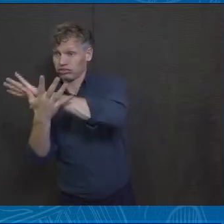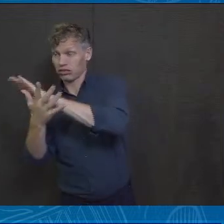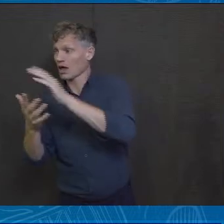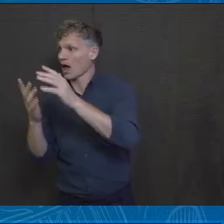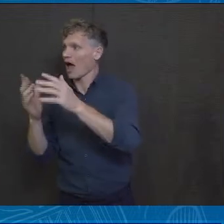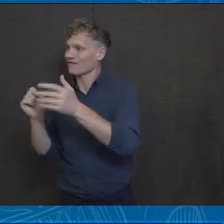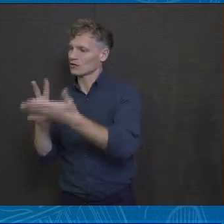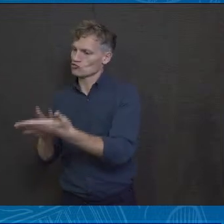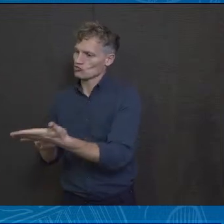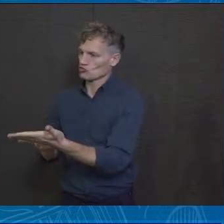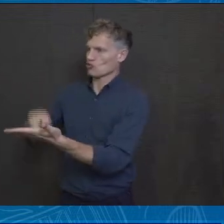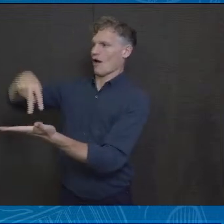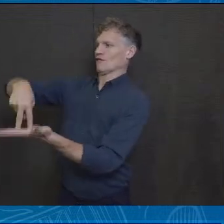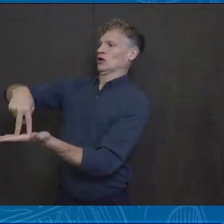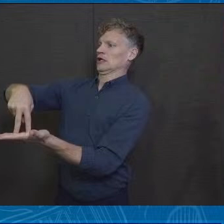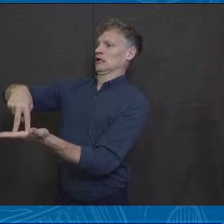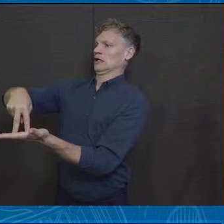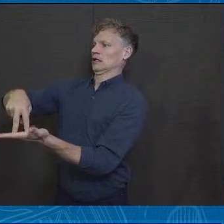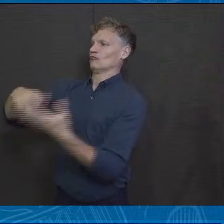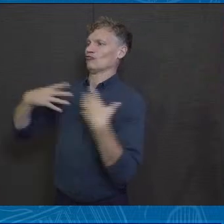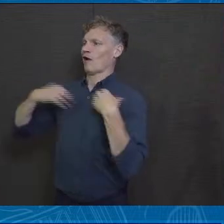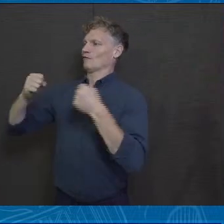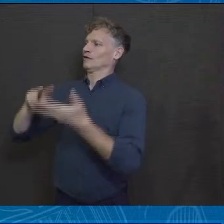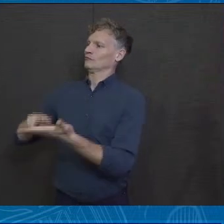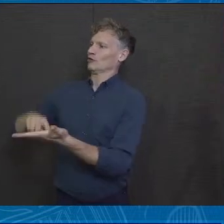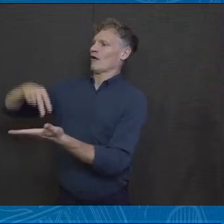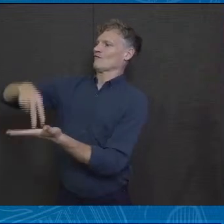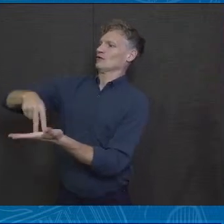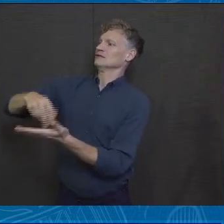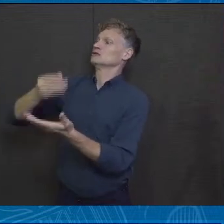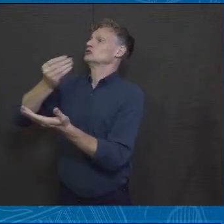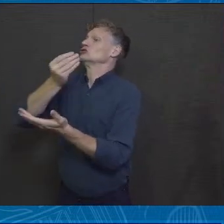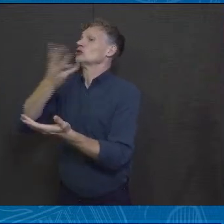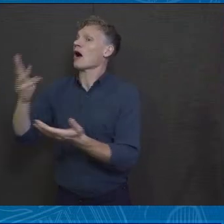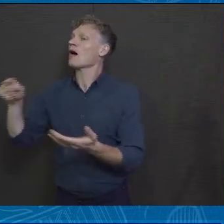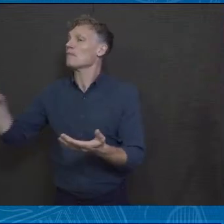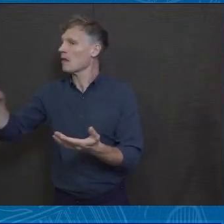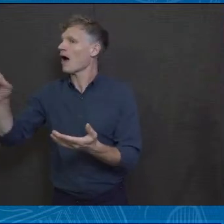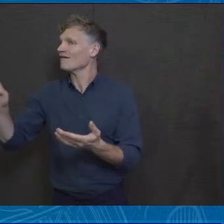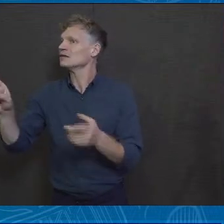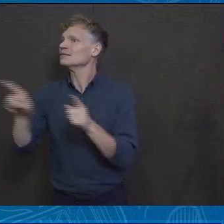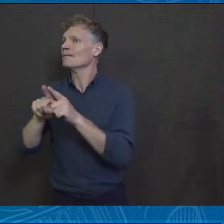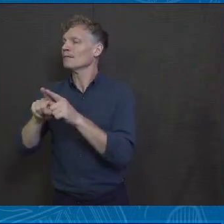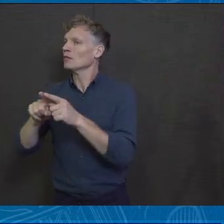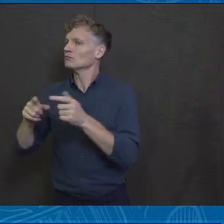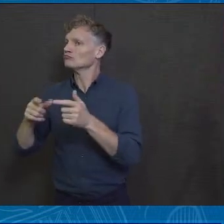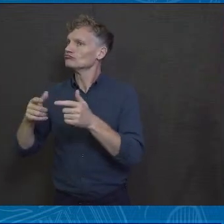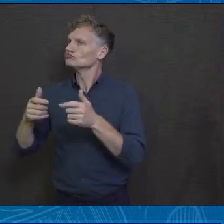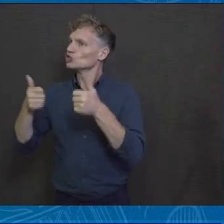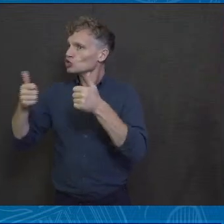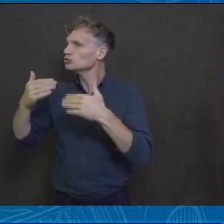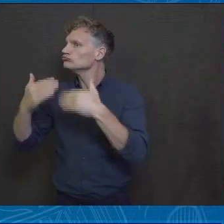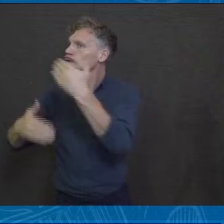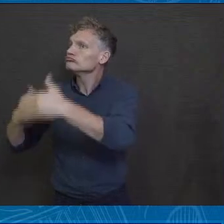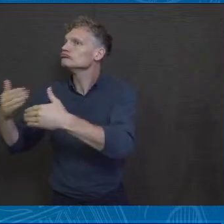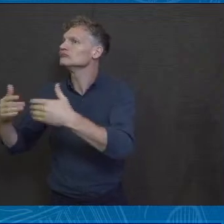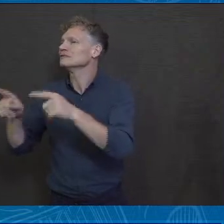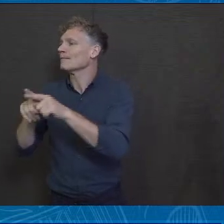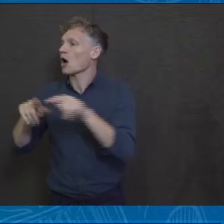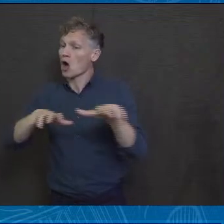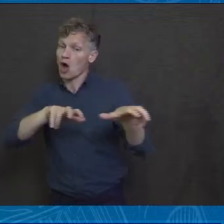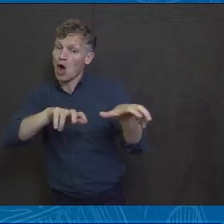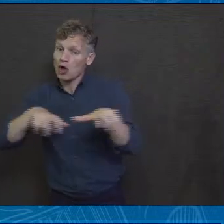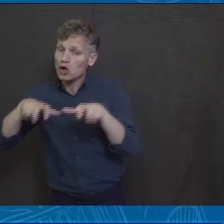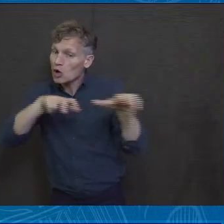some sector is quite have an achievement like the agriculture sector and also for the